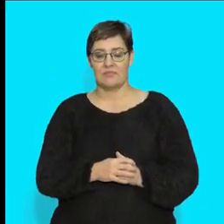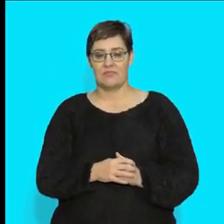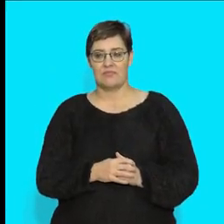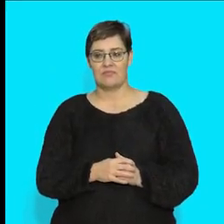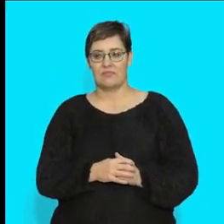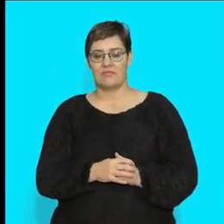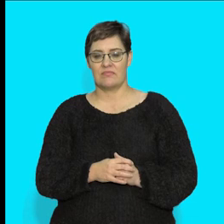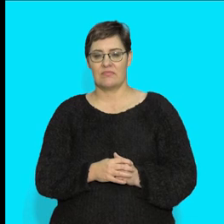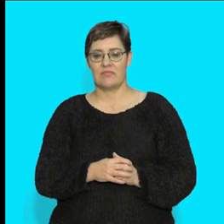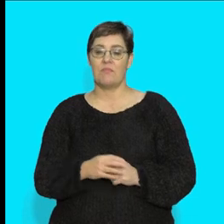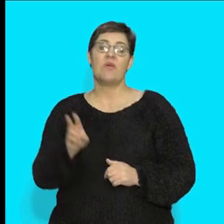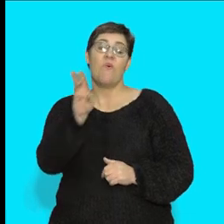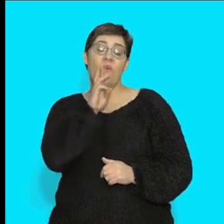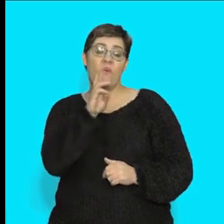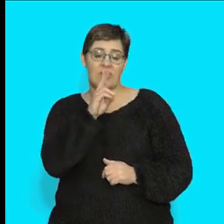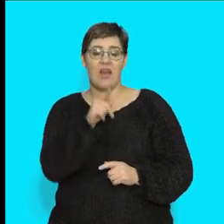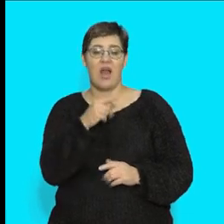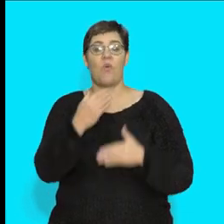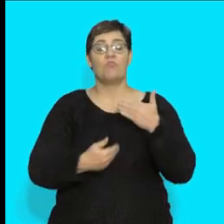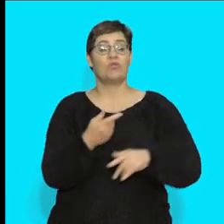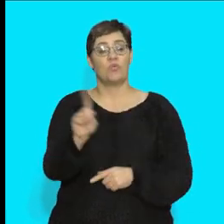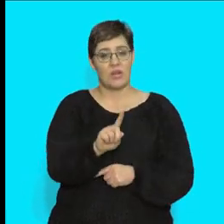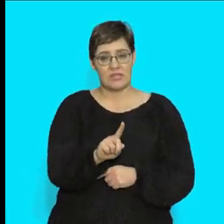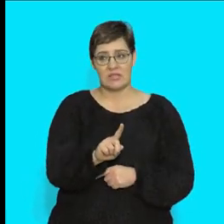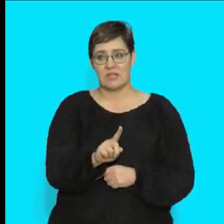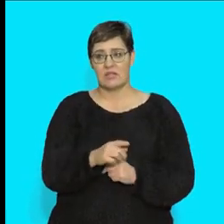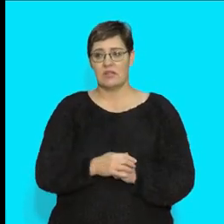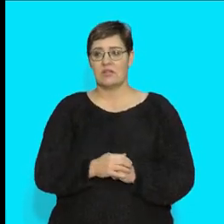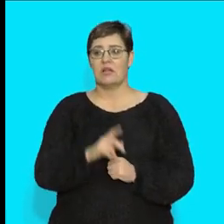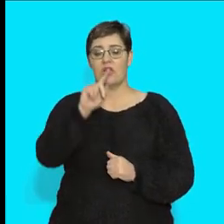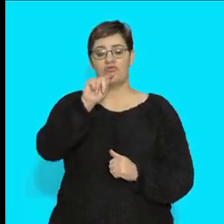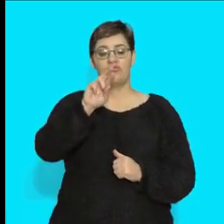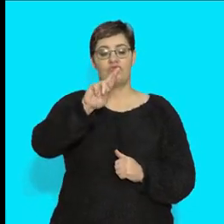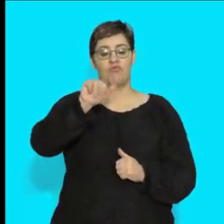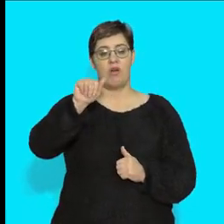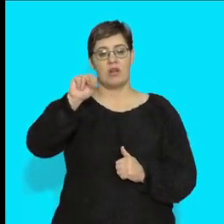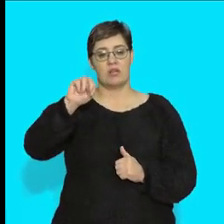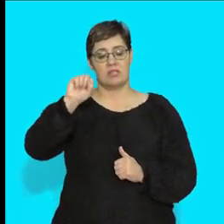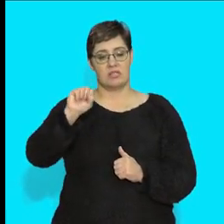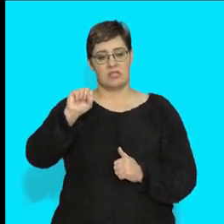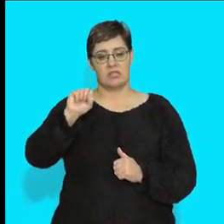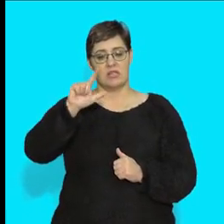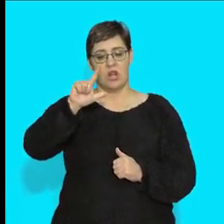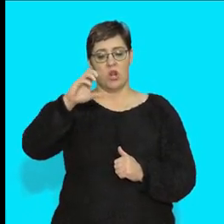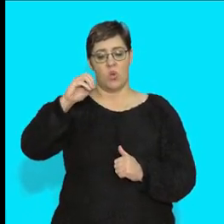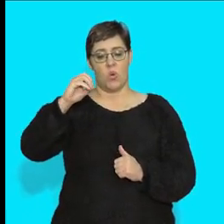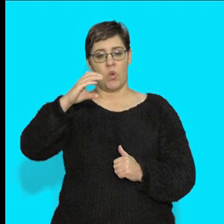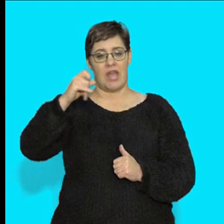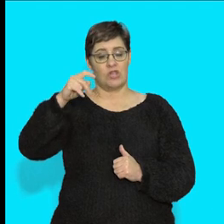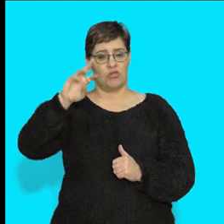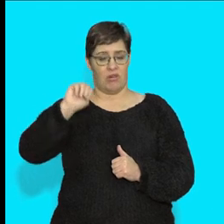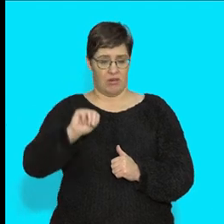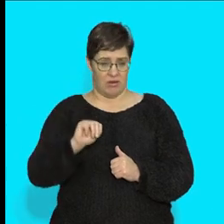do with water, is the process of translocation. And translocation, guys, is